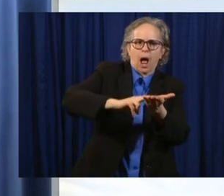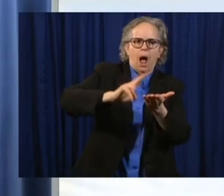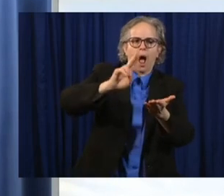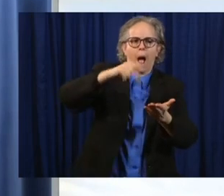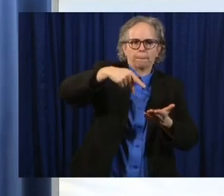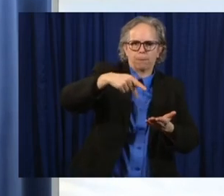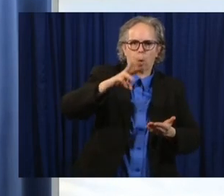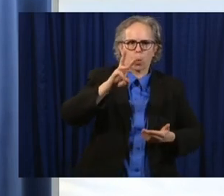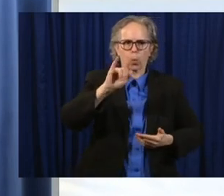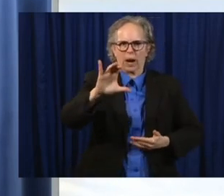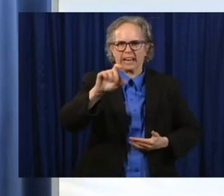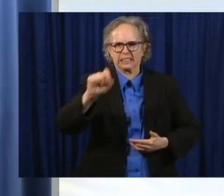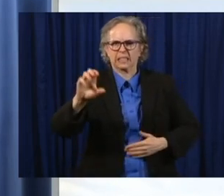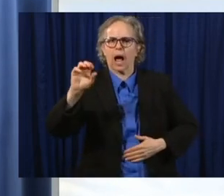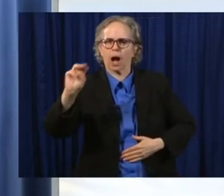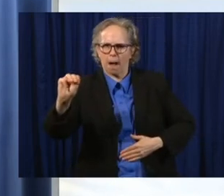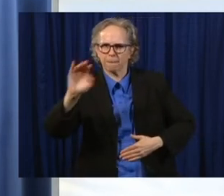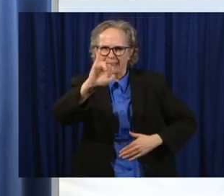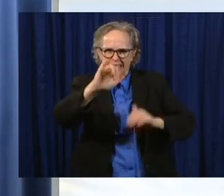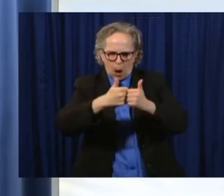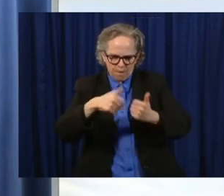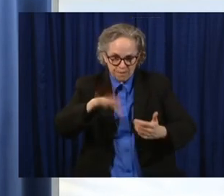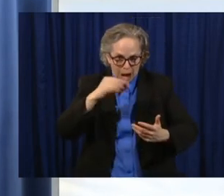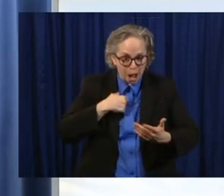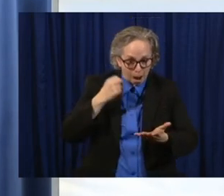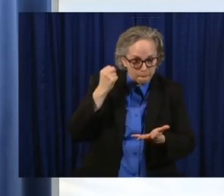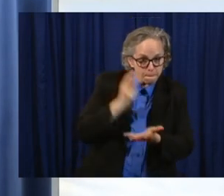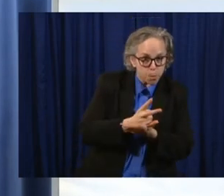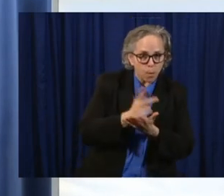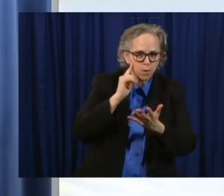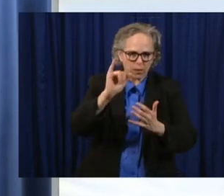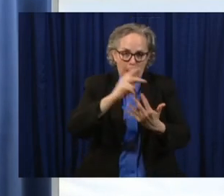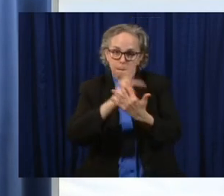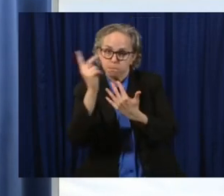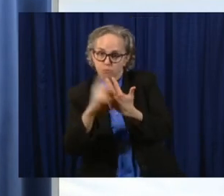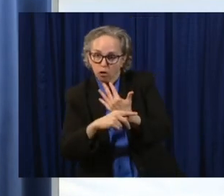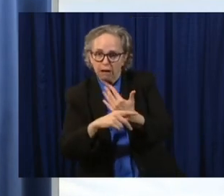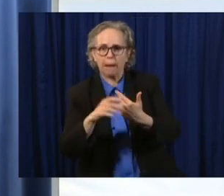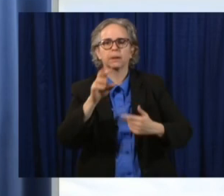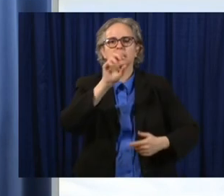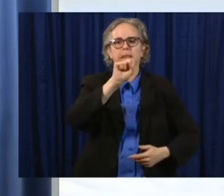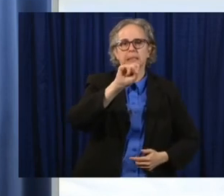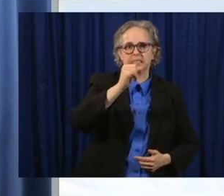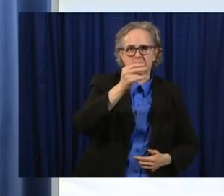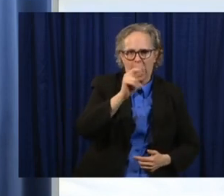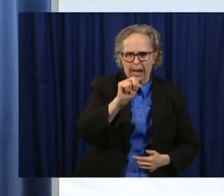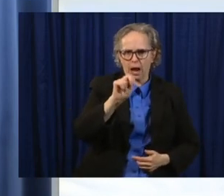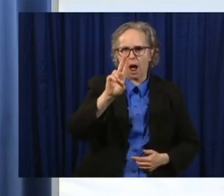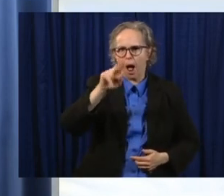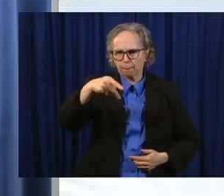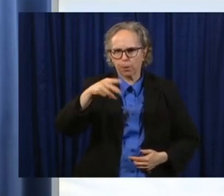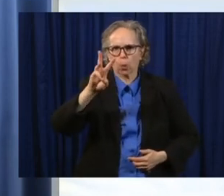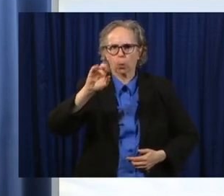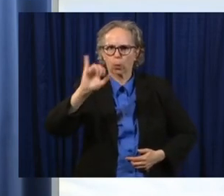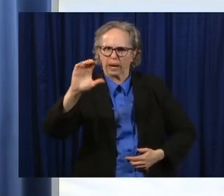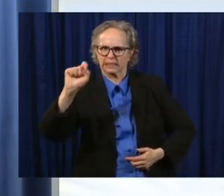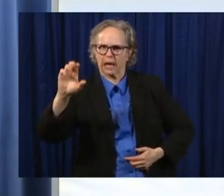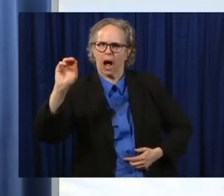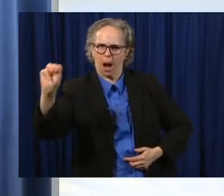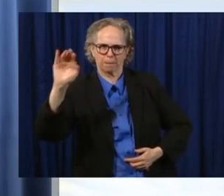Also want to thank today our developmental disabilities direct support professionals.